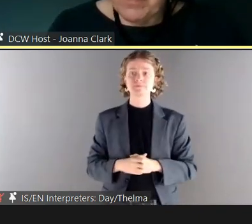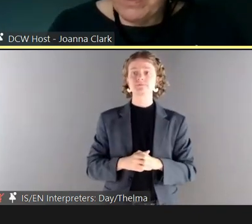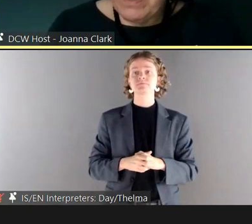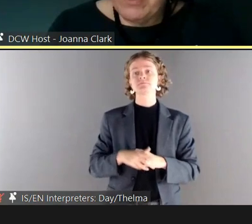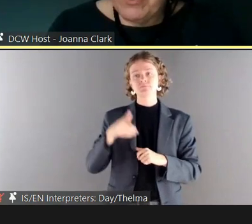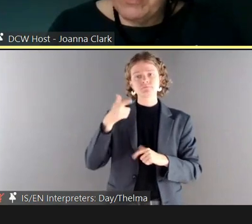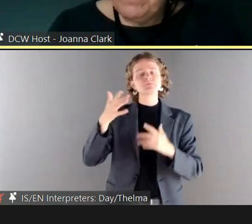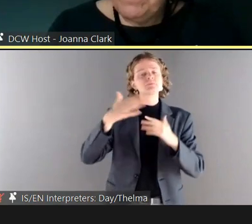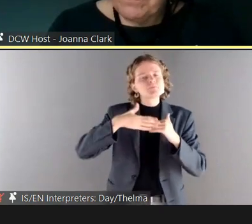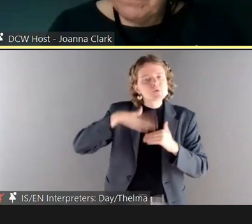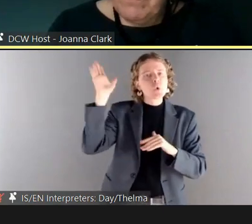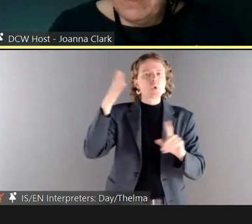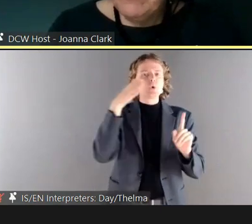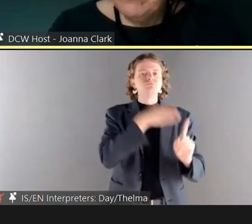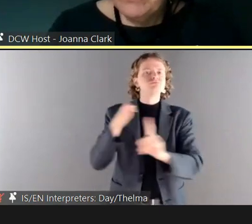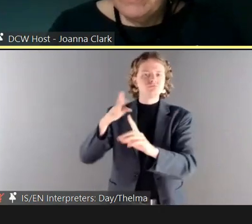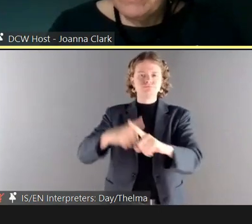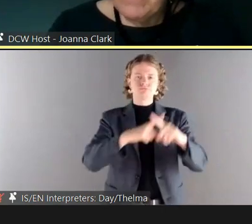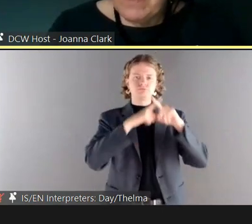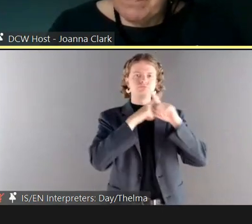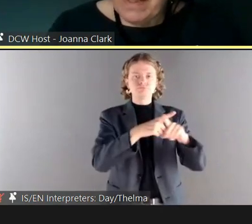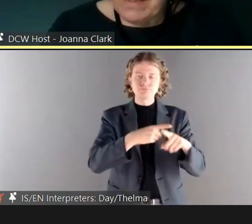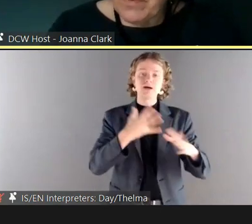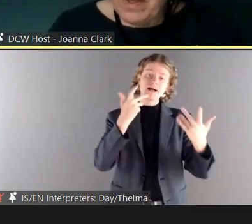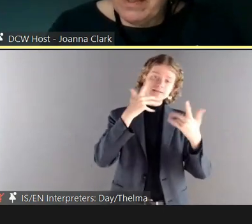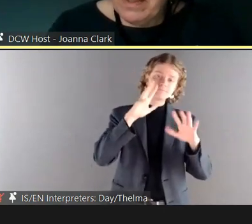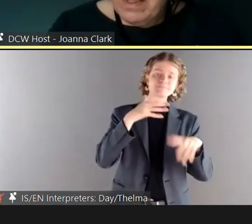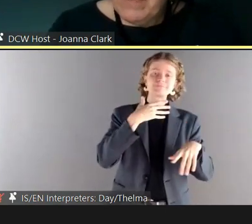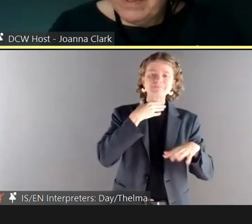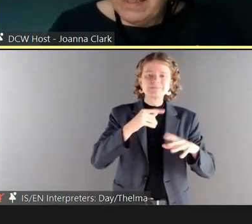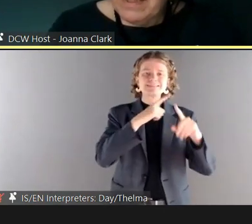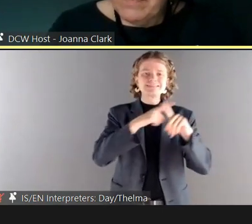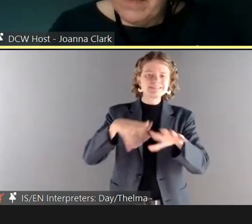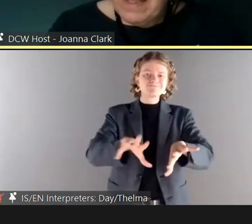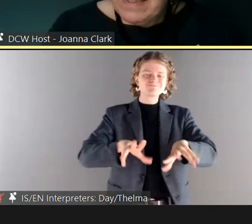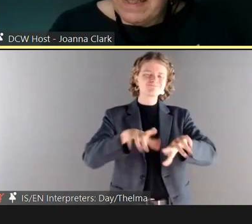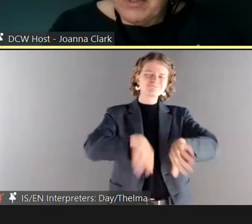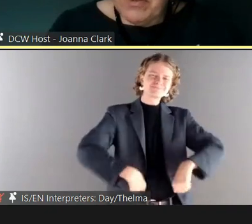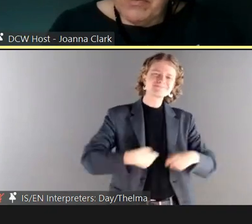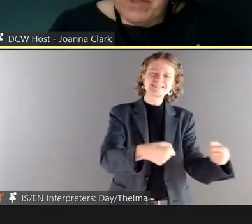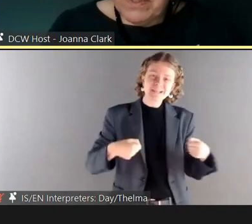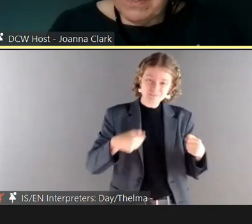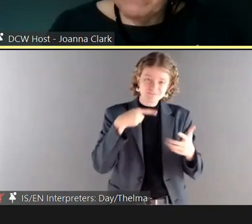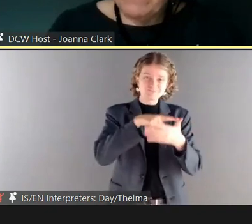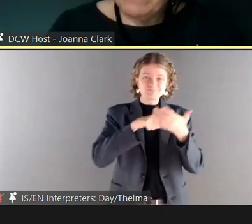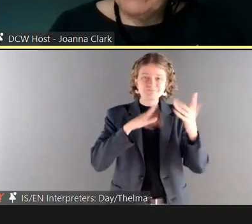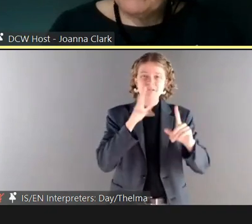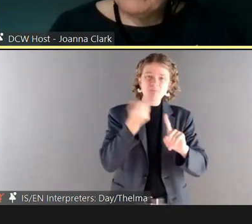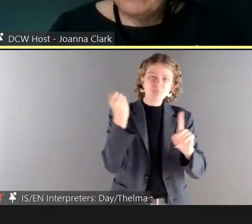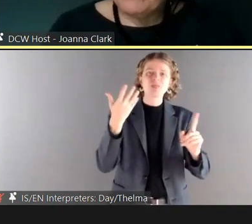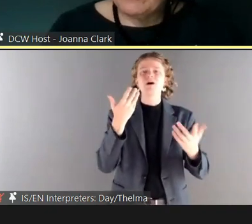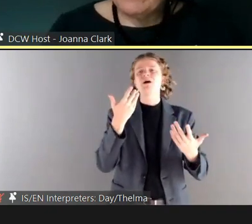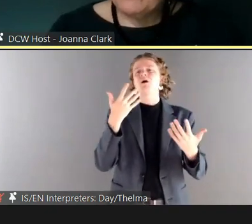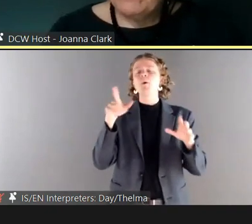sexual exploitation, and all the negative impacts as well of a lack of sexual and reproductive